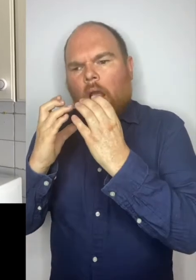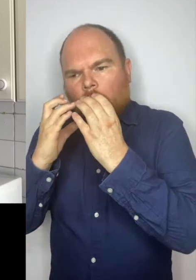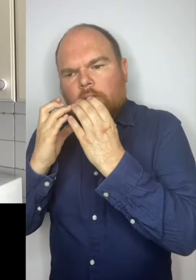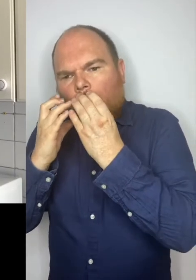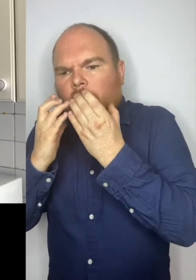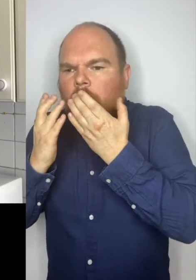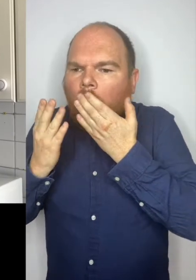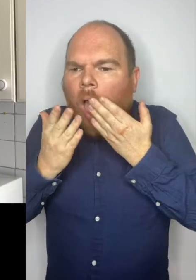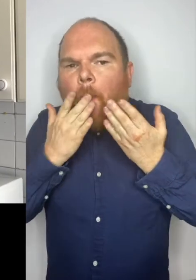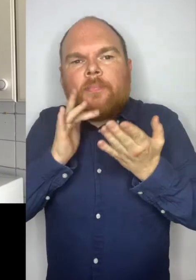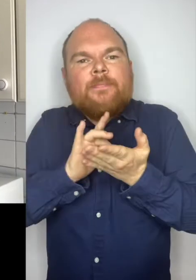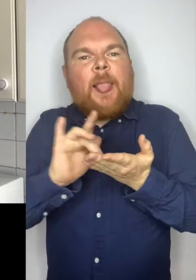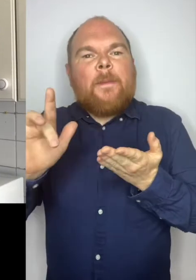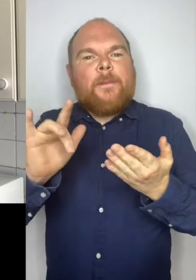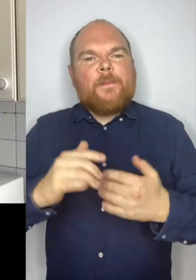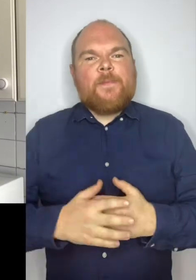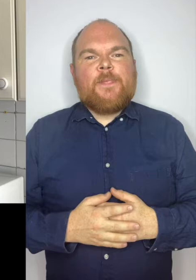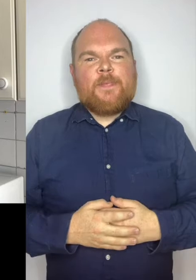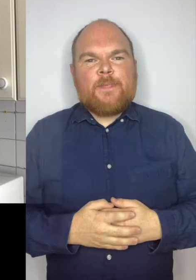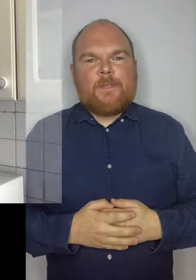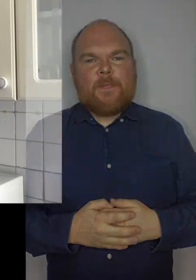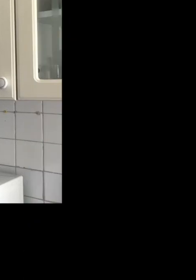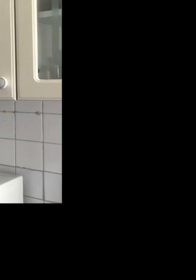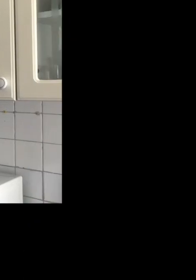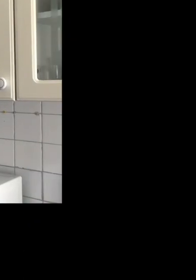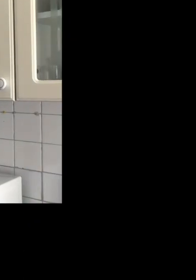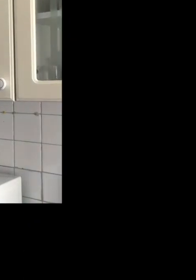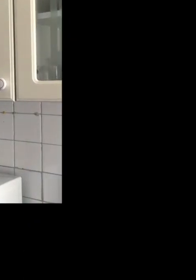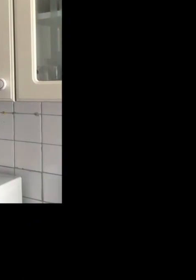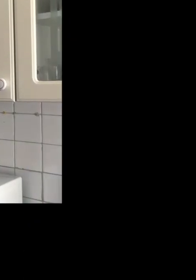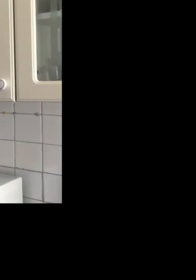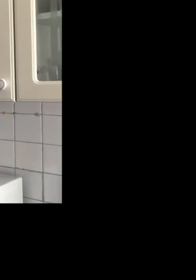just taking one bite from the burger, we're eating the whole thing.